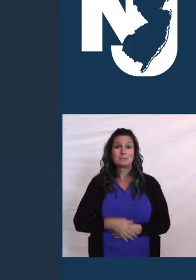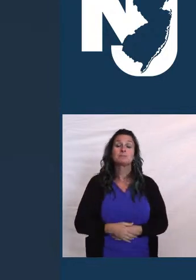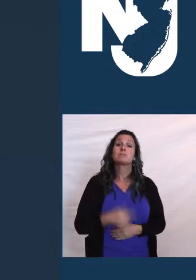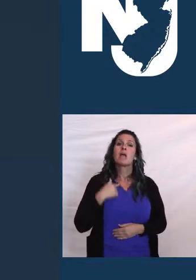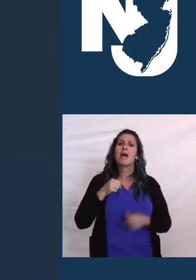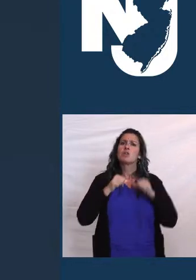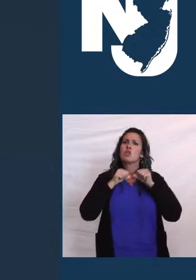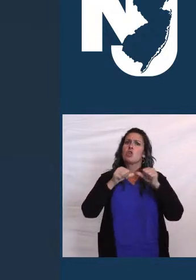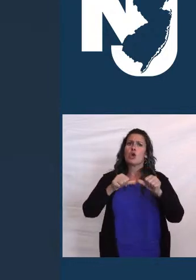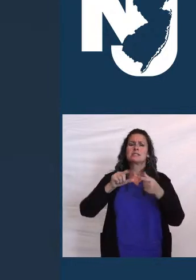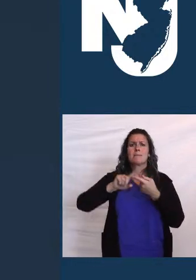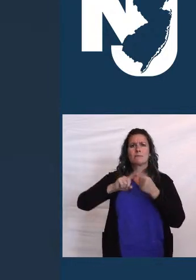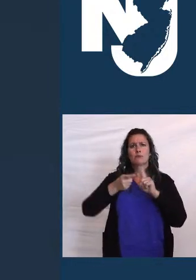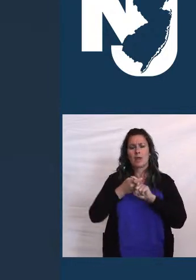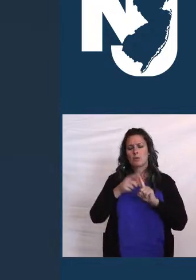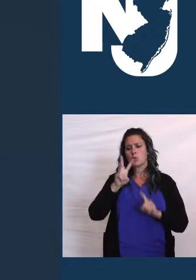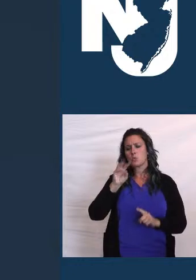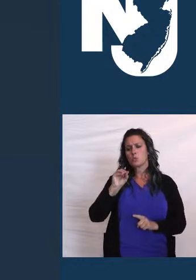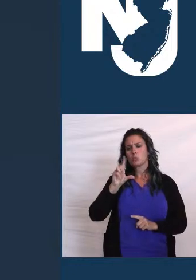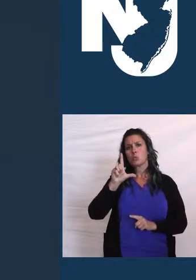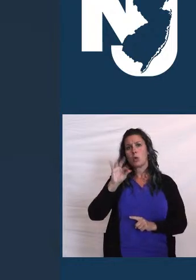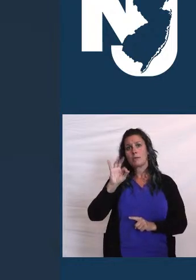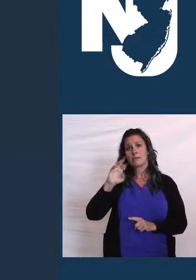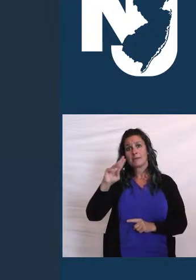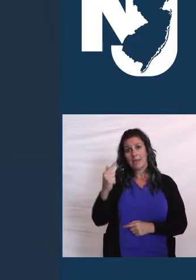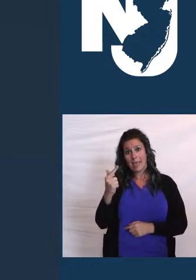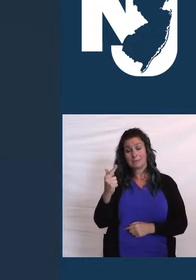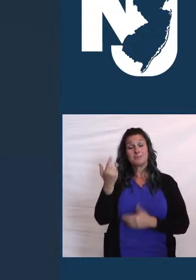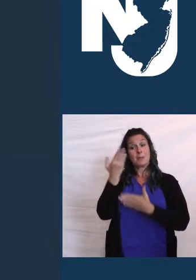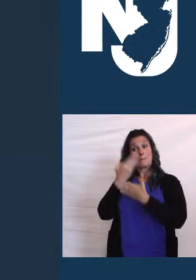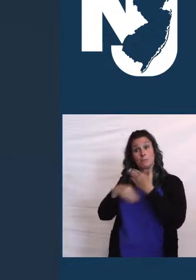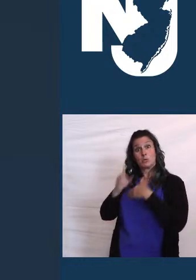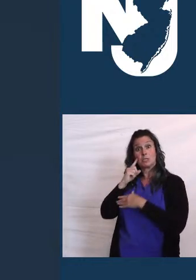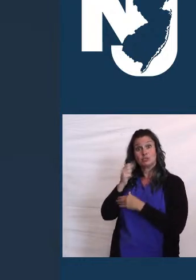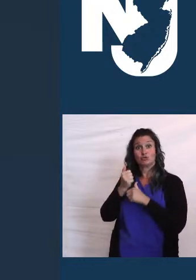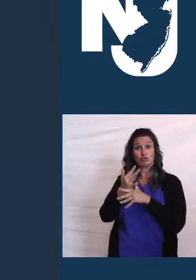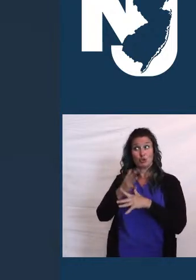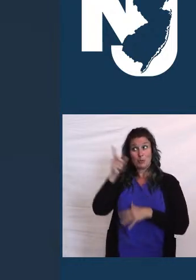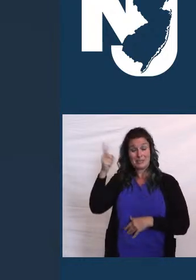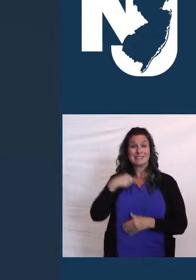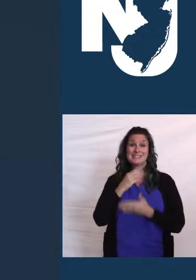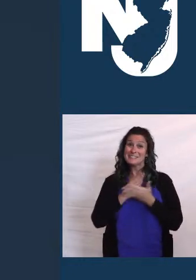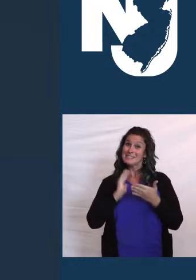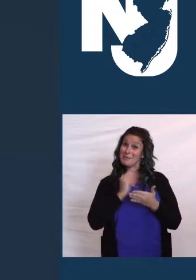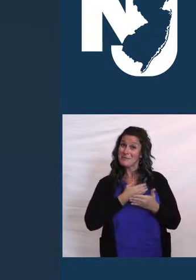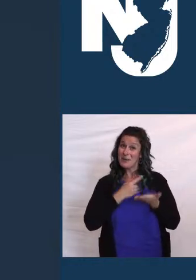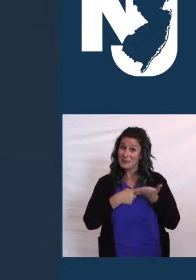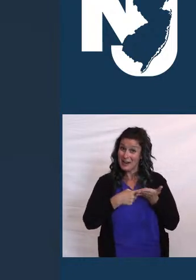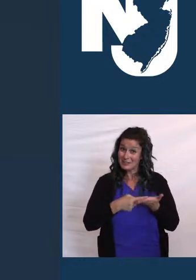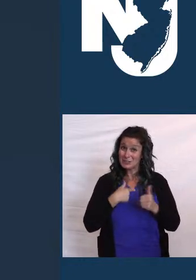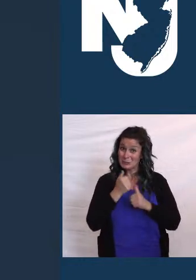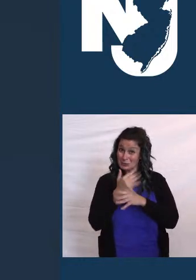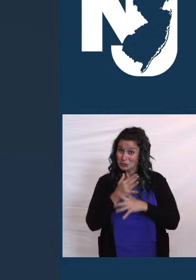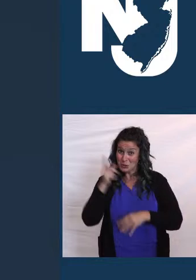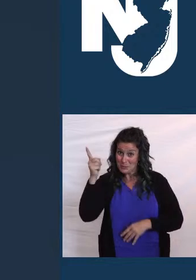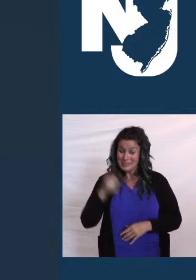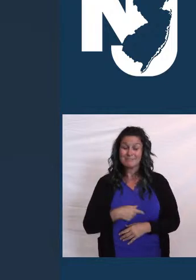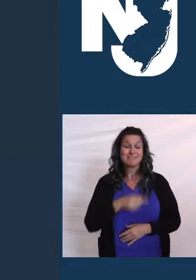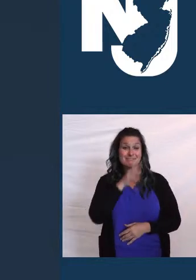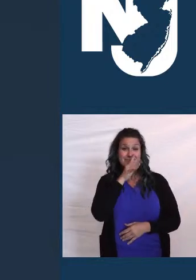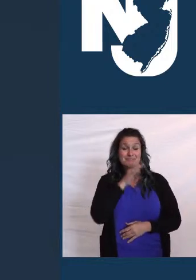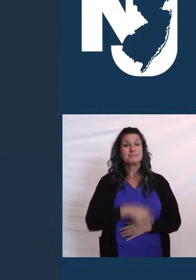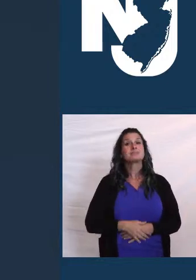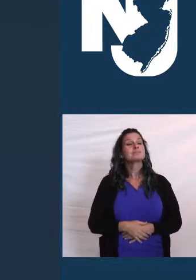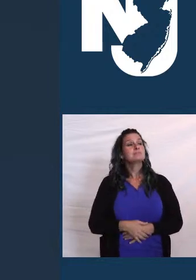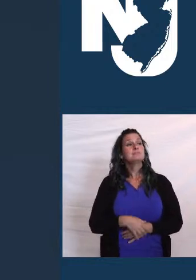whom I had the great honor of speaking on Monday. He was born in Germany, so some of our conversation was in German. And she is also survived by